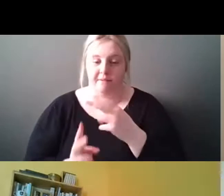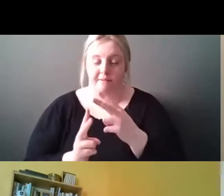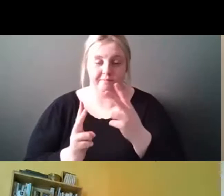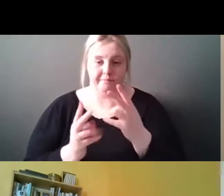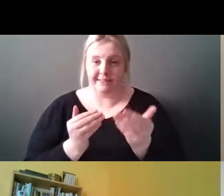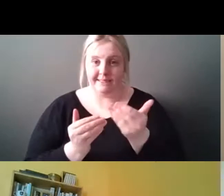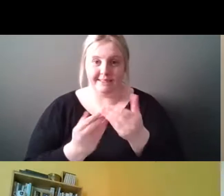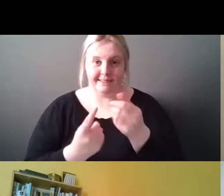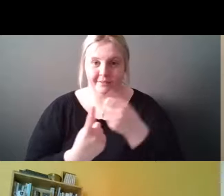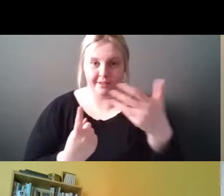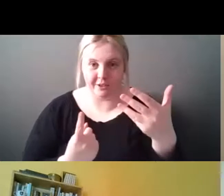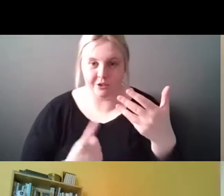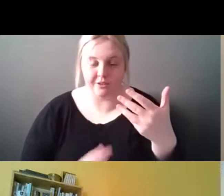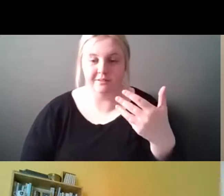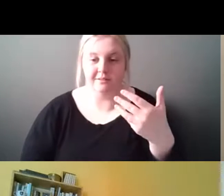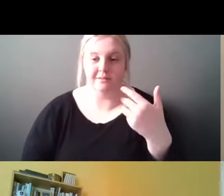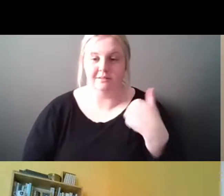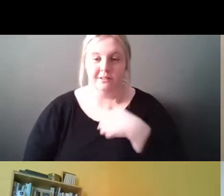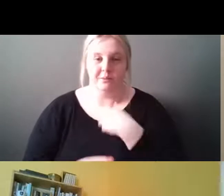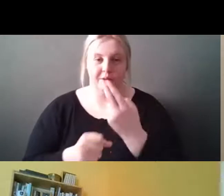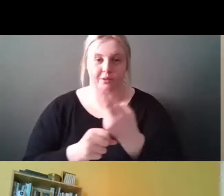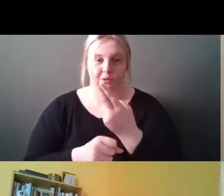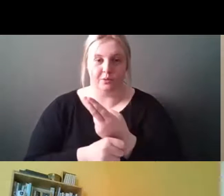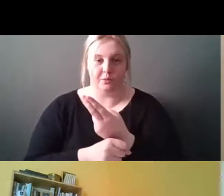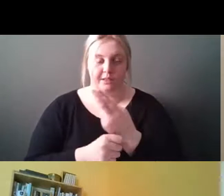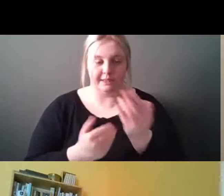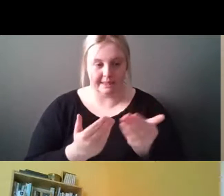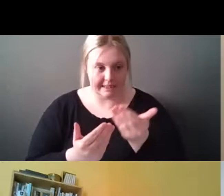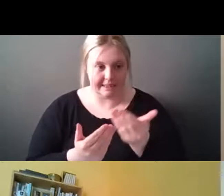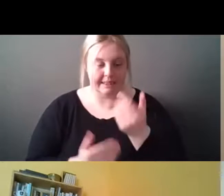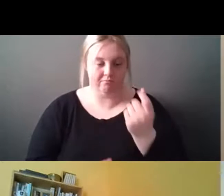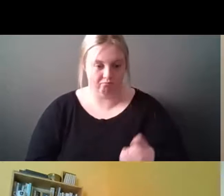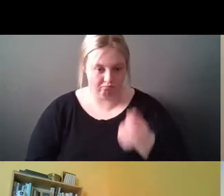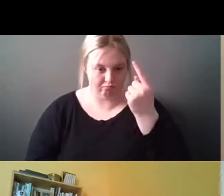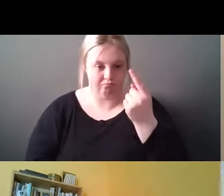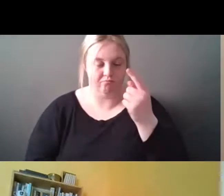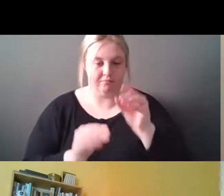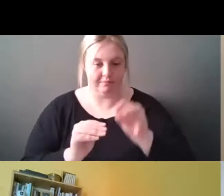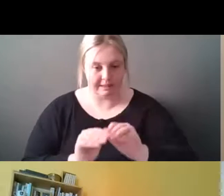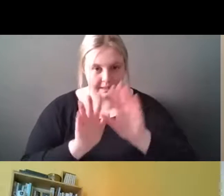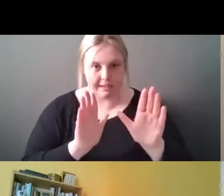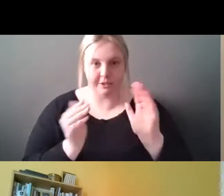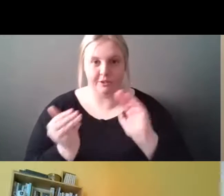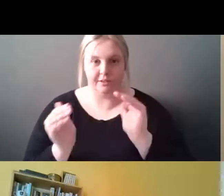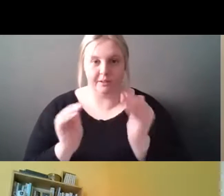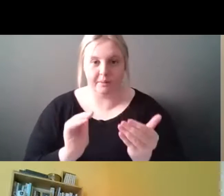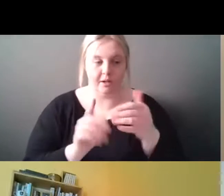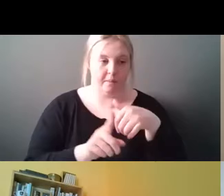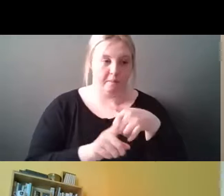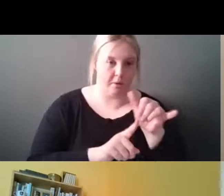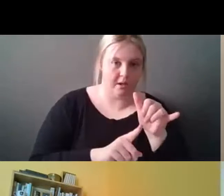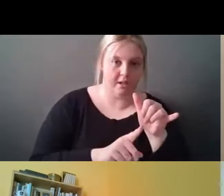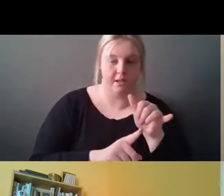in a sort of a roadshow type of a way so people can get a clear understanding of differentiating it between bullying and